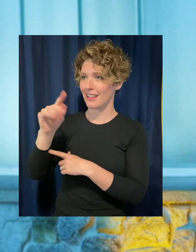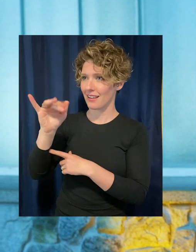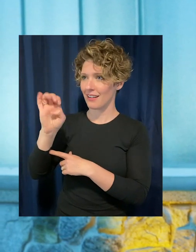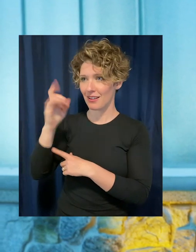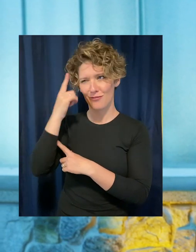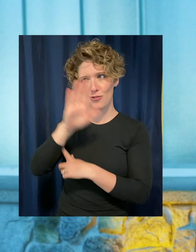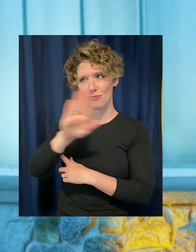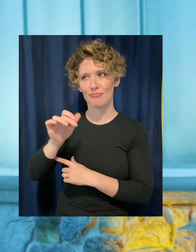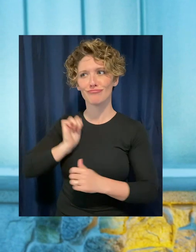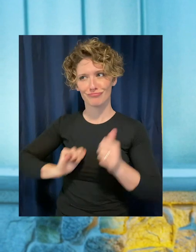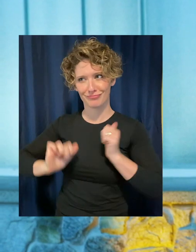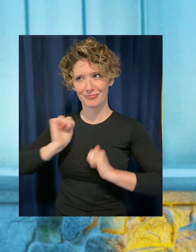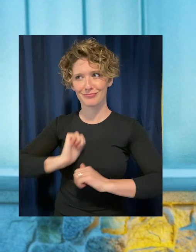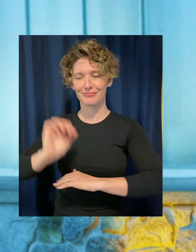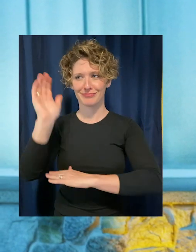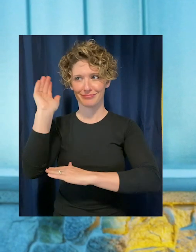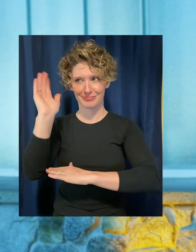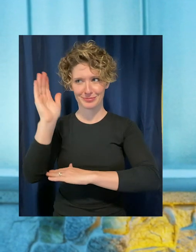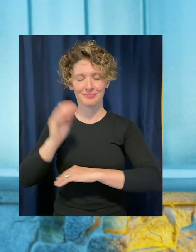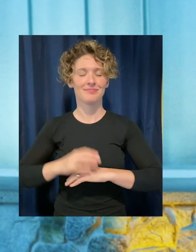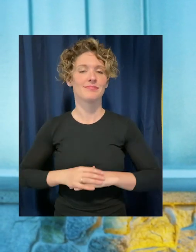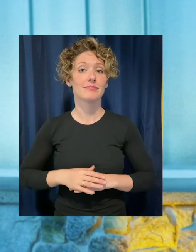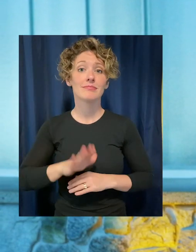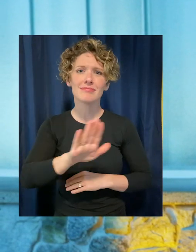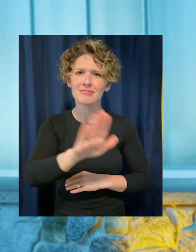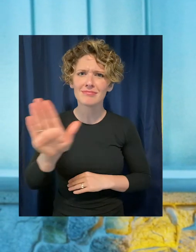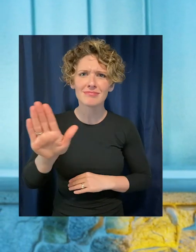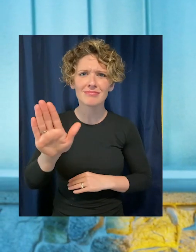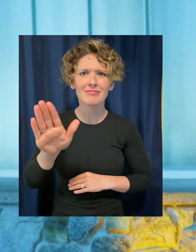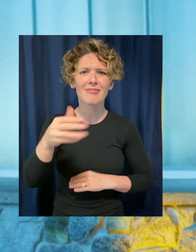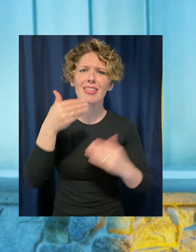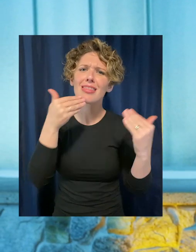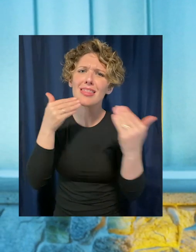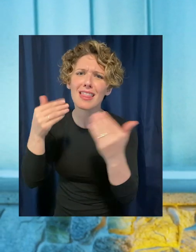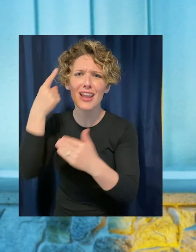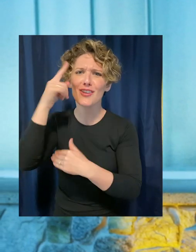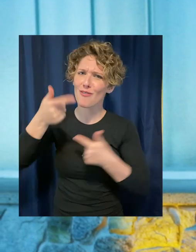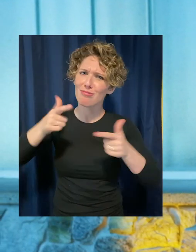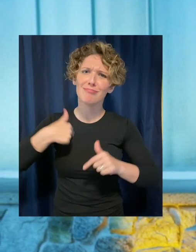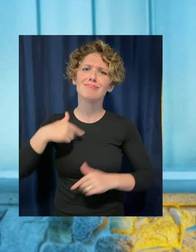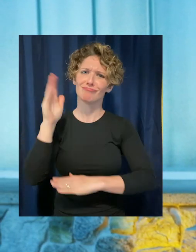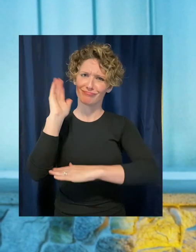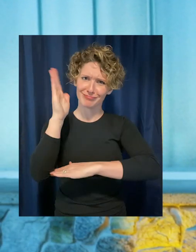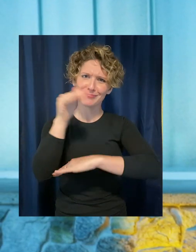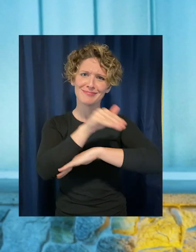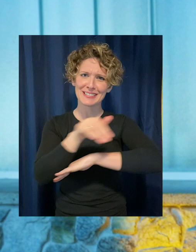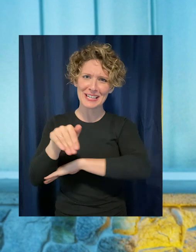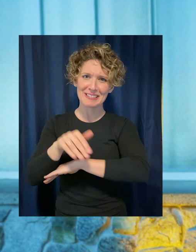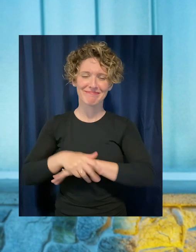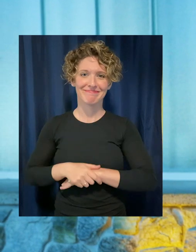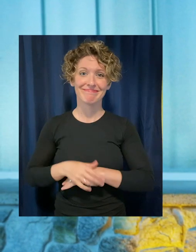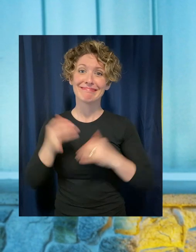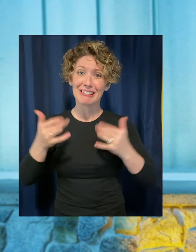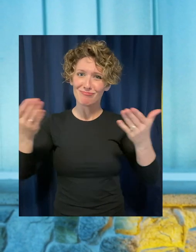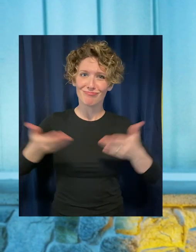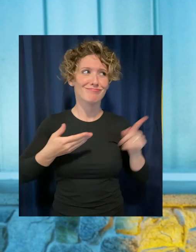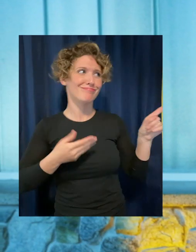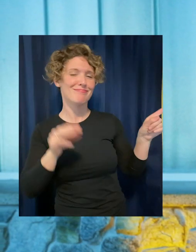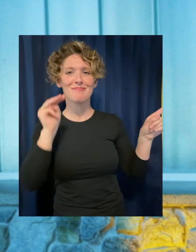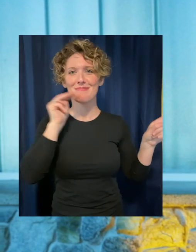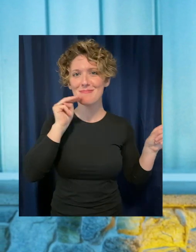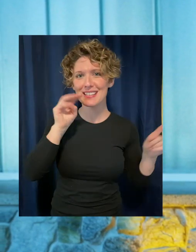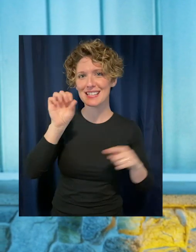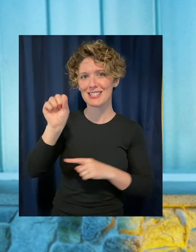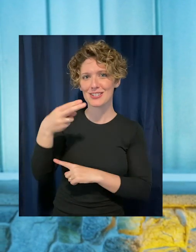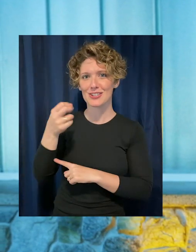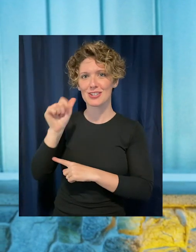been a pleasure to be your master of ceremonies tonight. Thank you. Now, I would like to welcome back Mrs. Shelby to present the